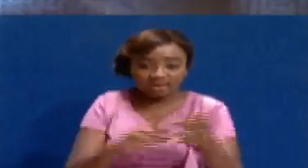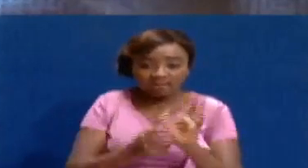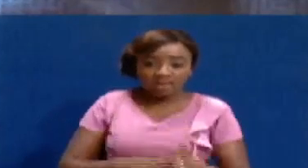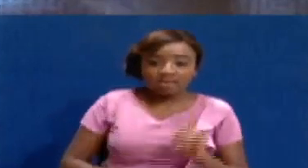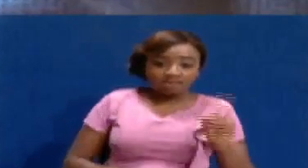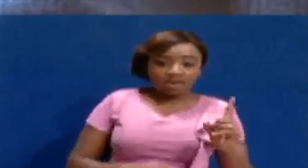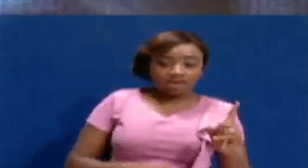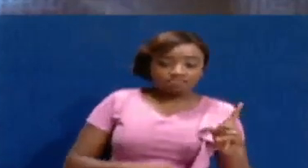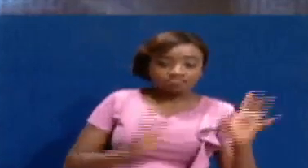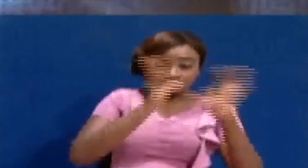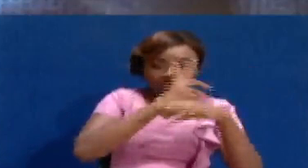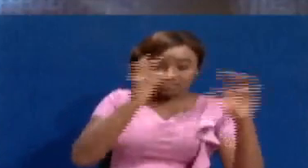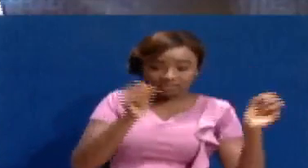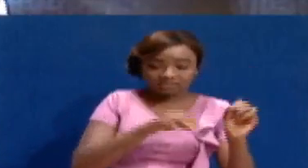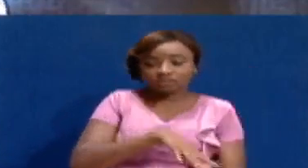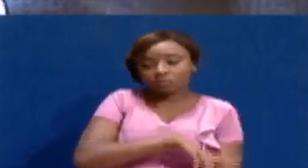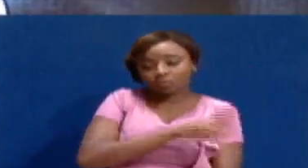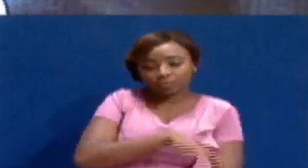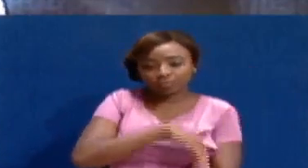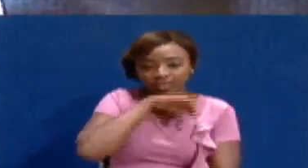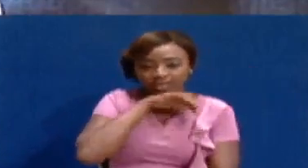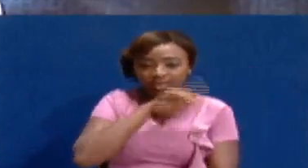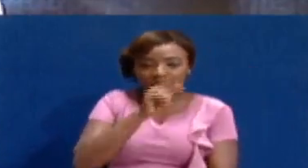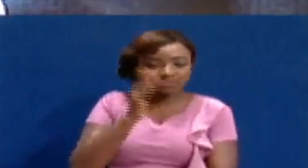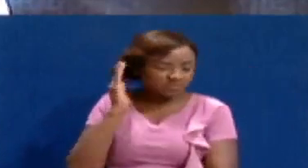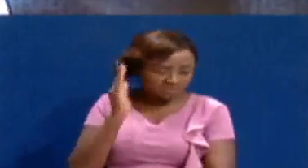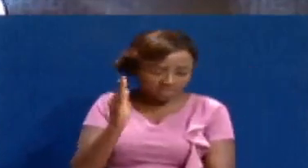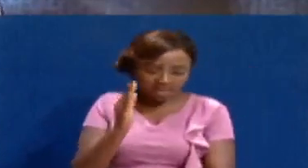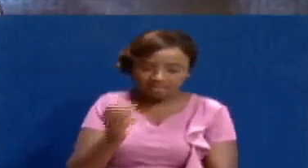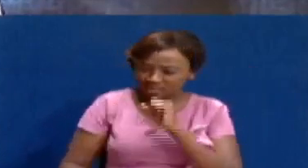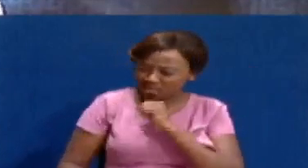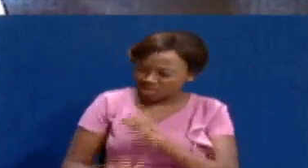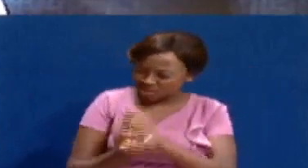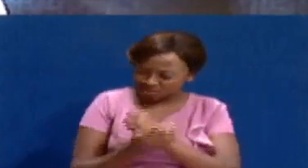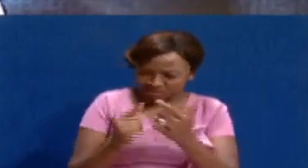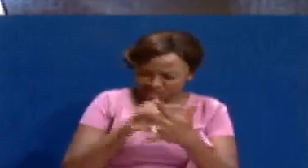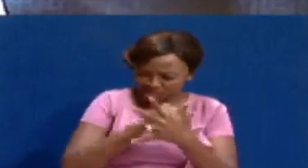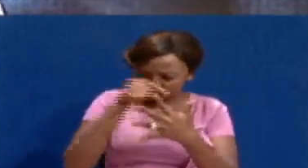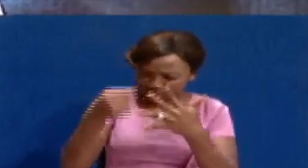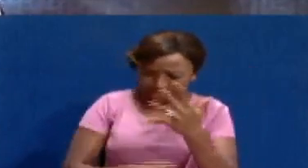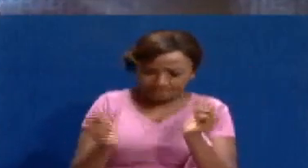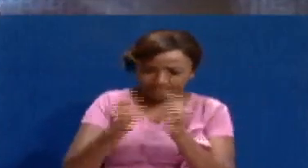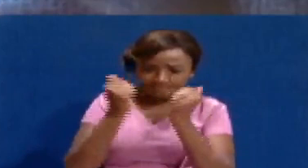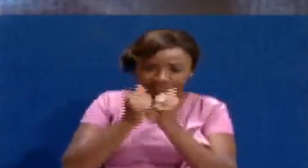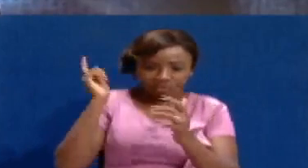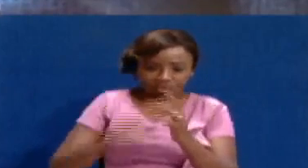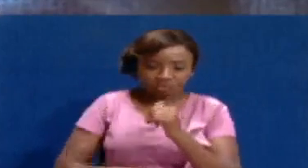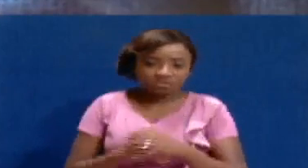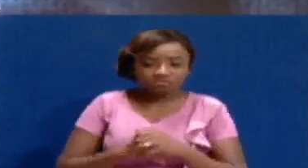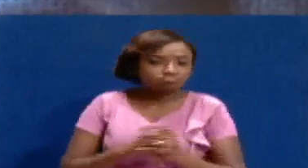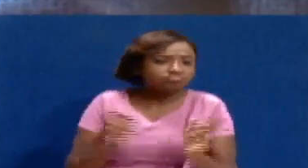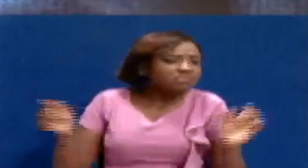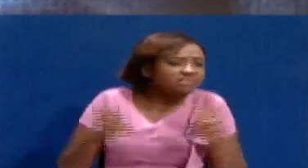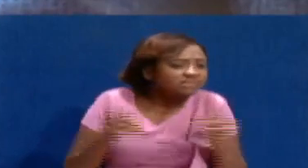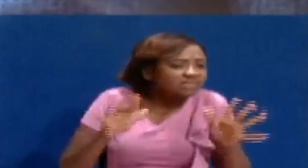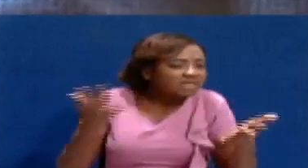Prime Minister must be straight with Kenyans on the events that preceded and necessitated the handshake between the